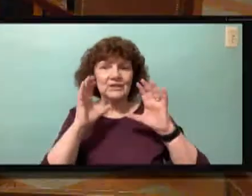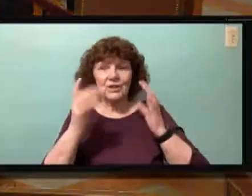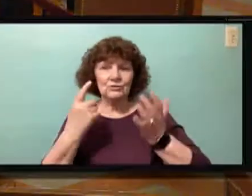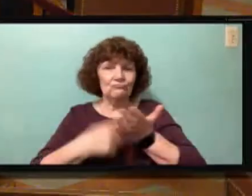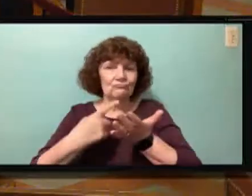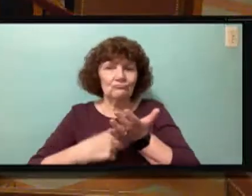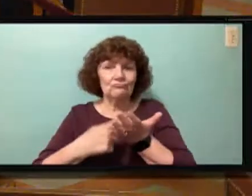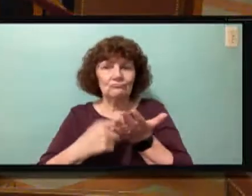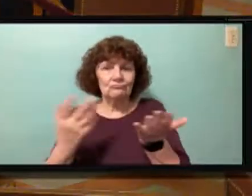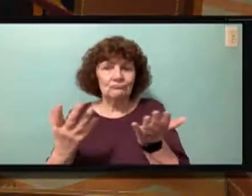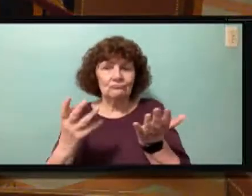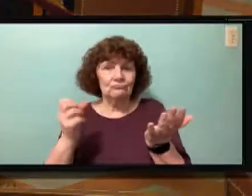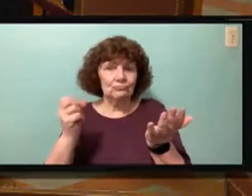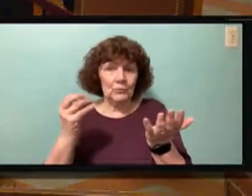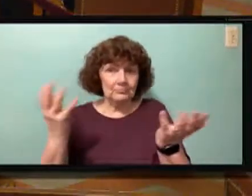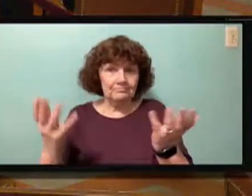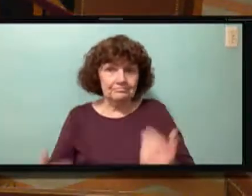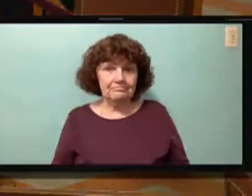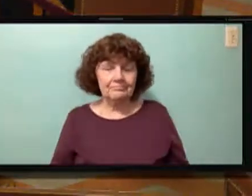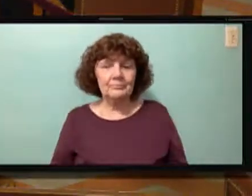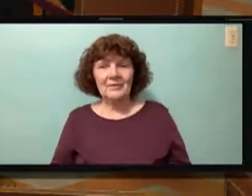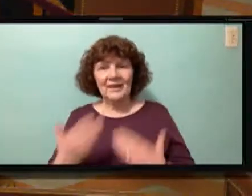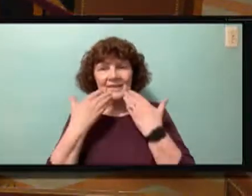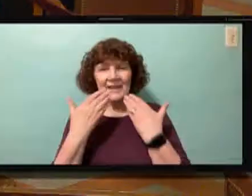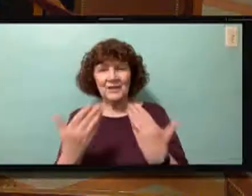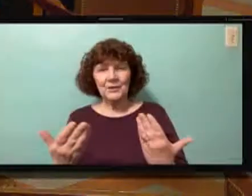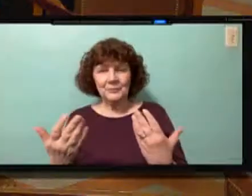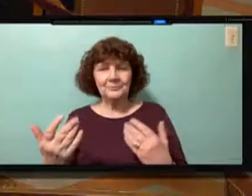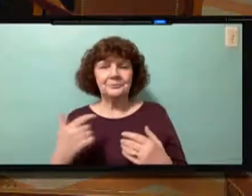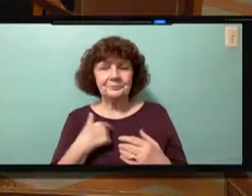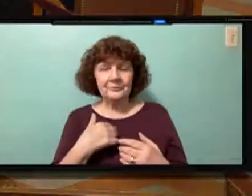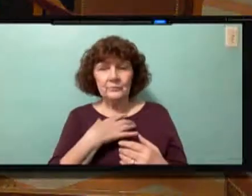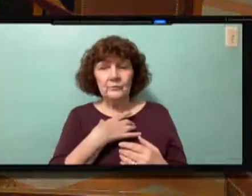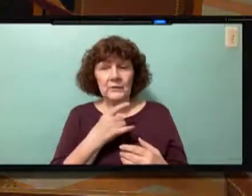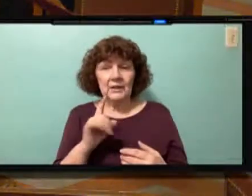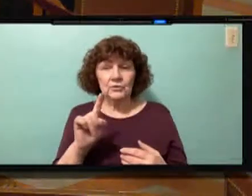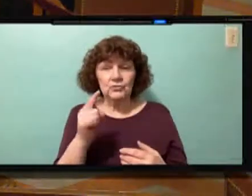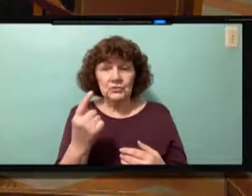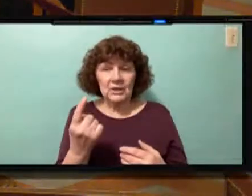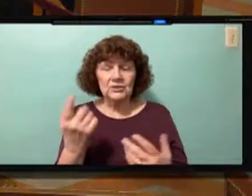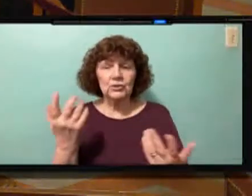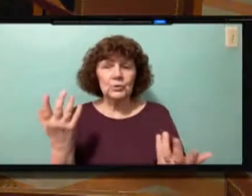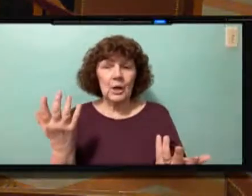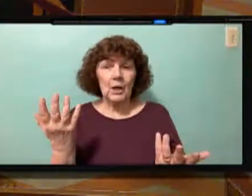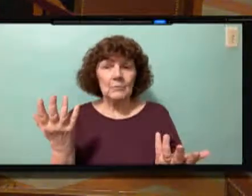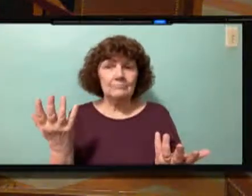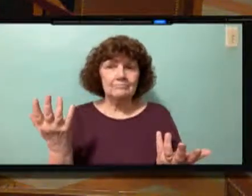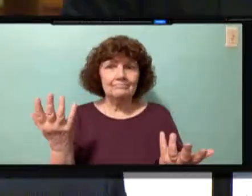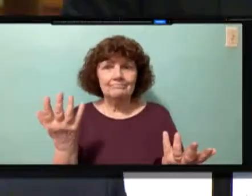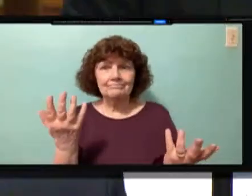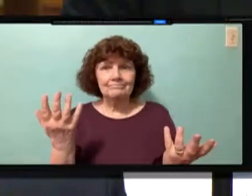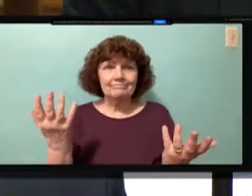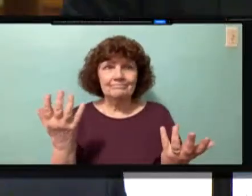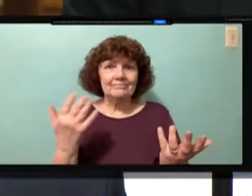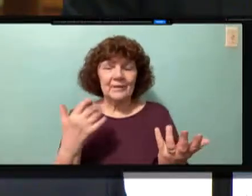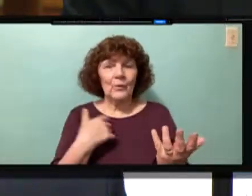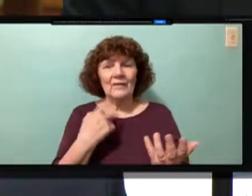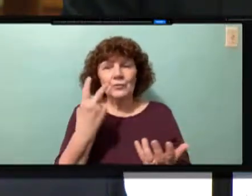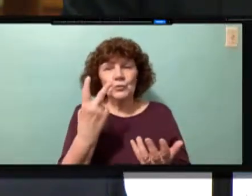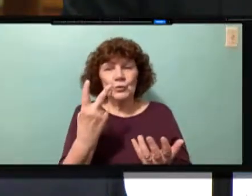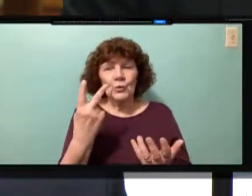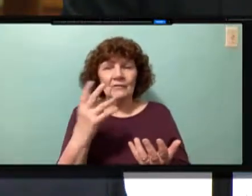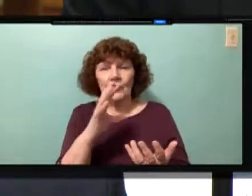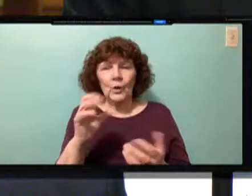on? Now it's on. Thank you. I'd like to just, I have 2 colleagues here with me today. Mike Brose is our